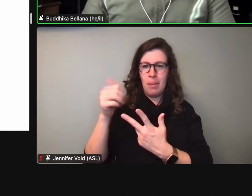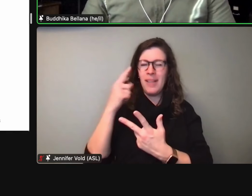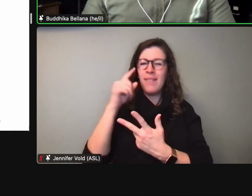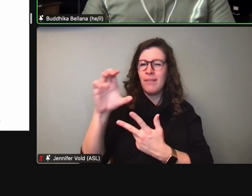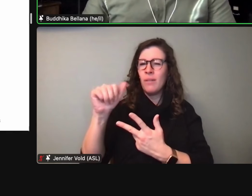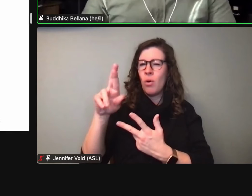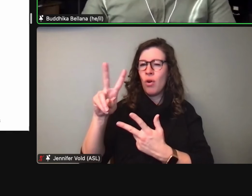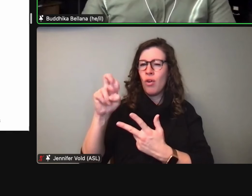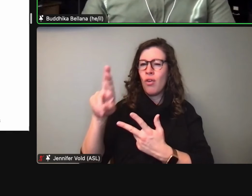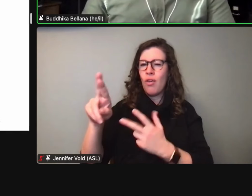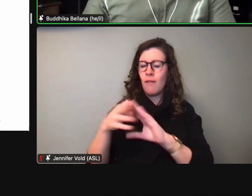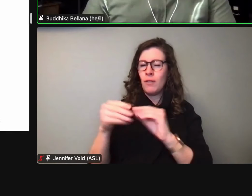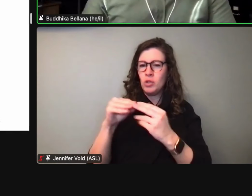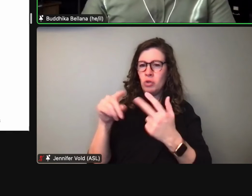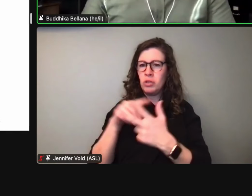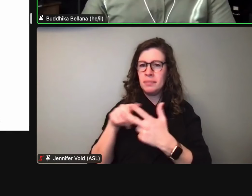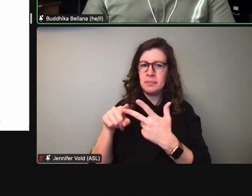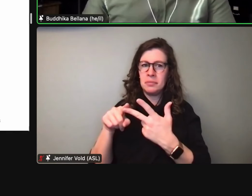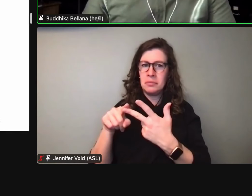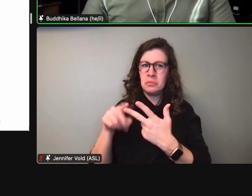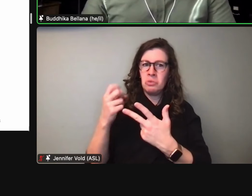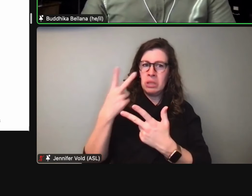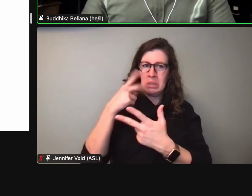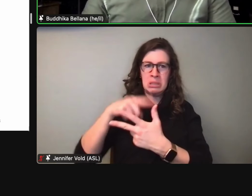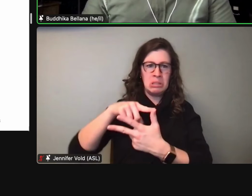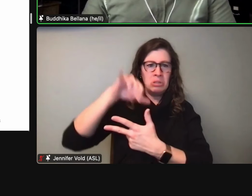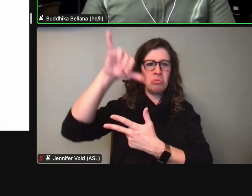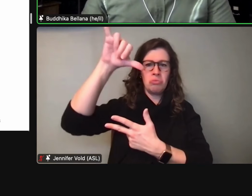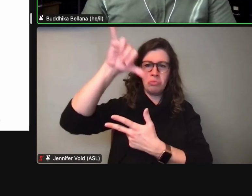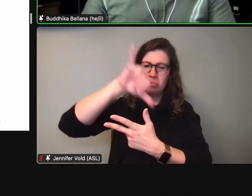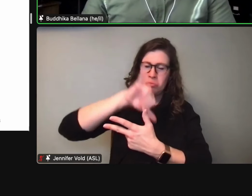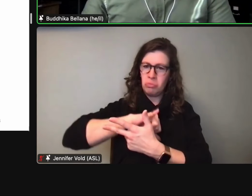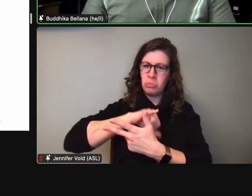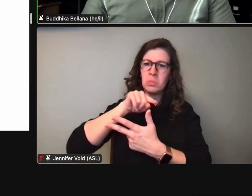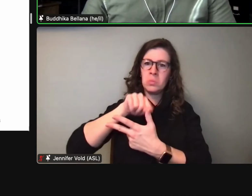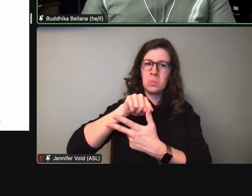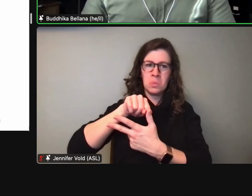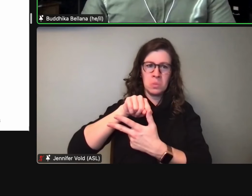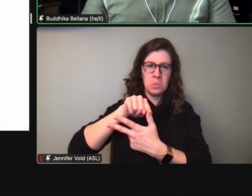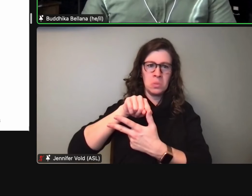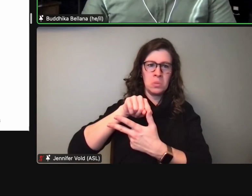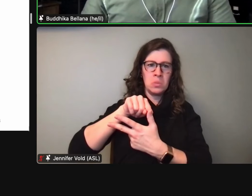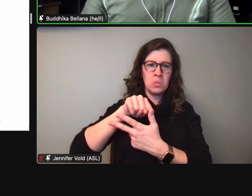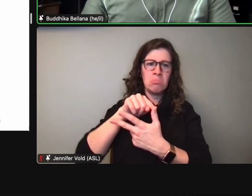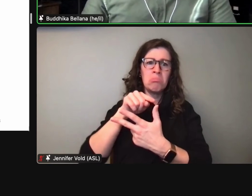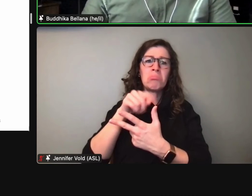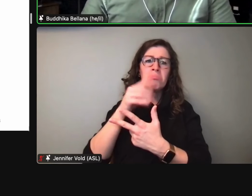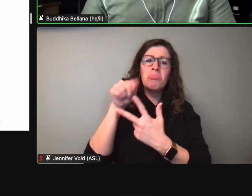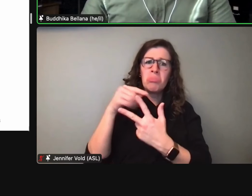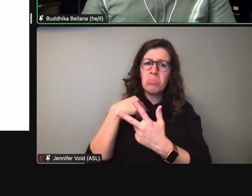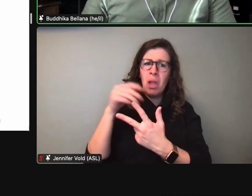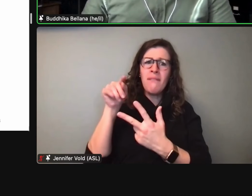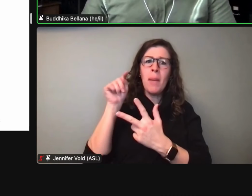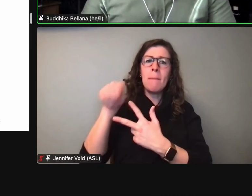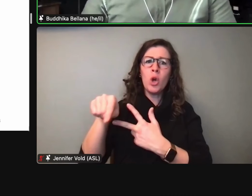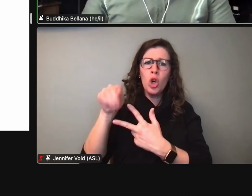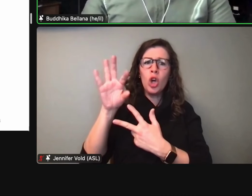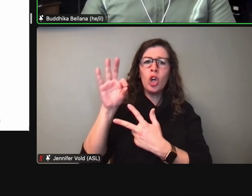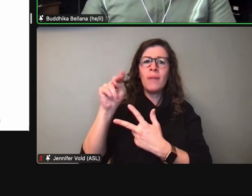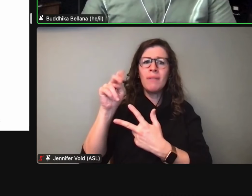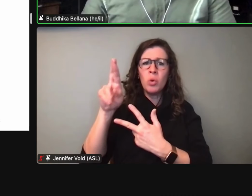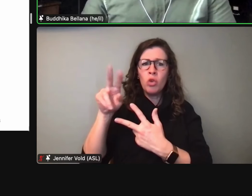see is that there's a fair amount of consistency. Words like murder, death, and funeral are occurring. It's a little less prominent